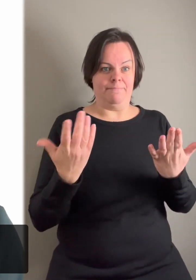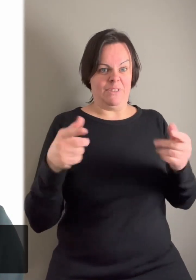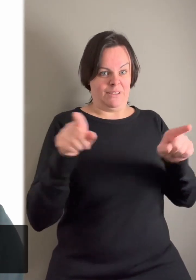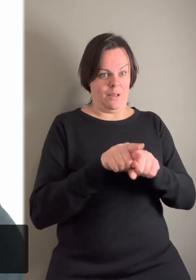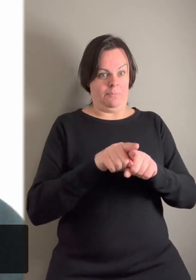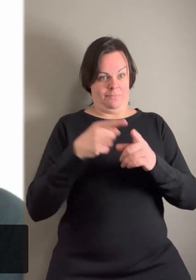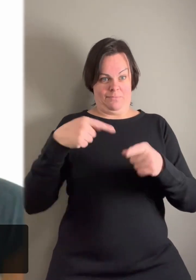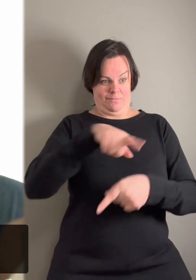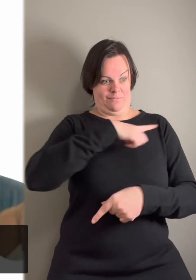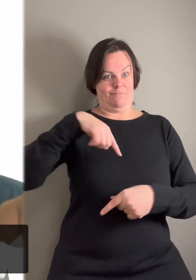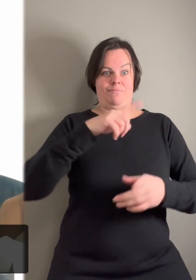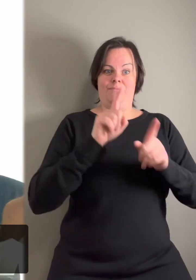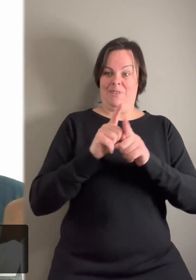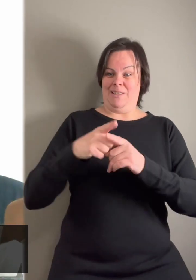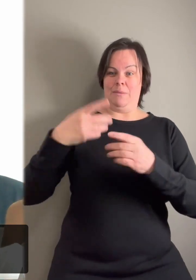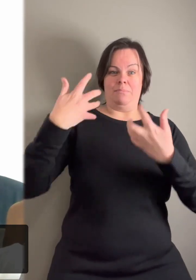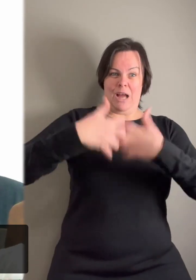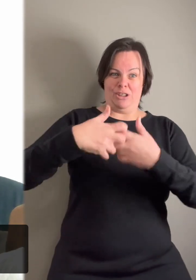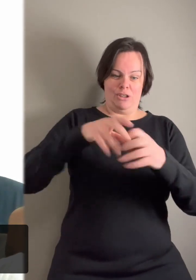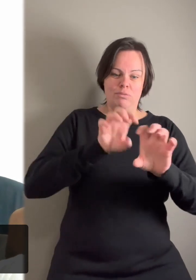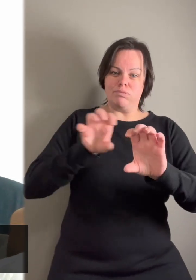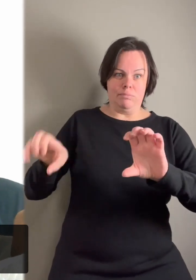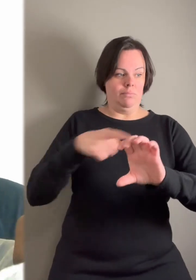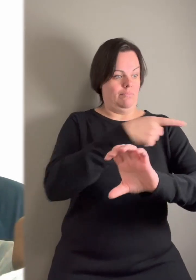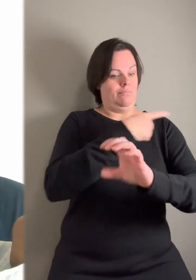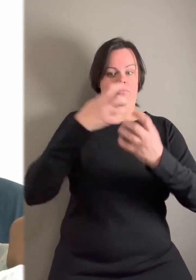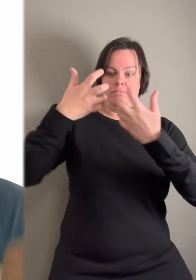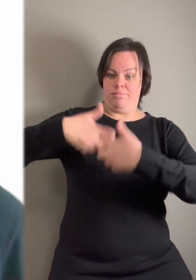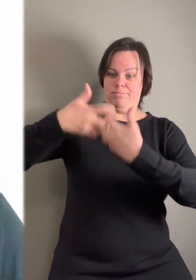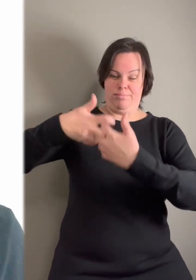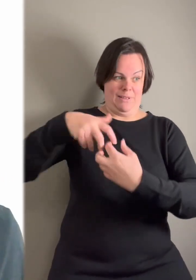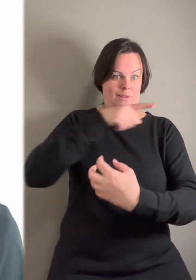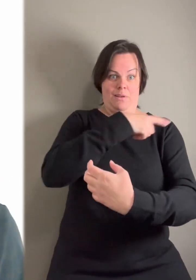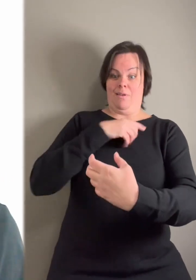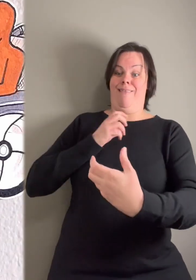belt, we become disposable.